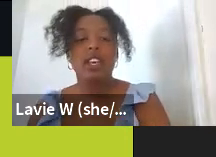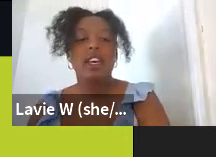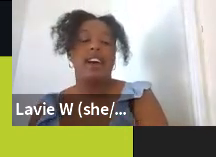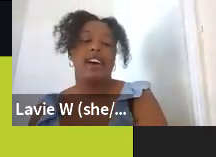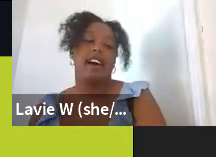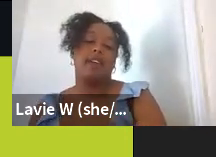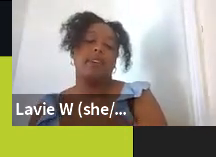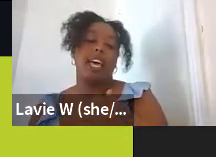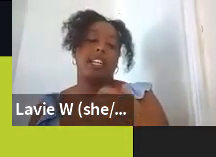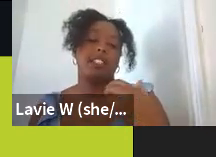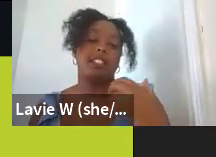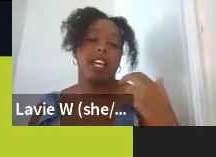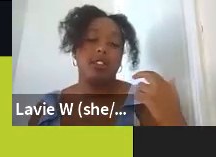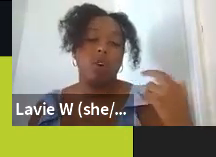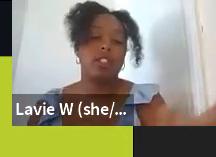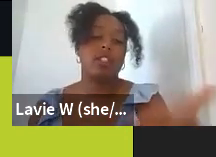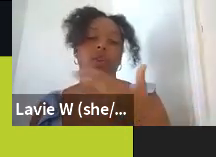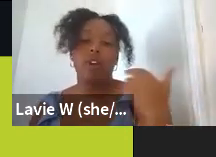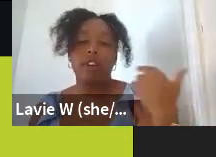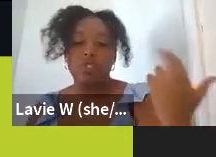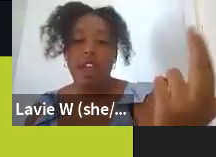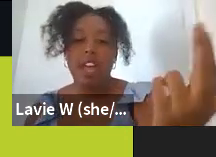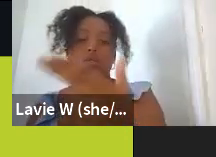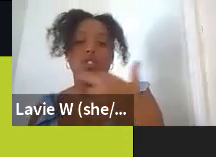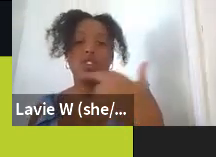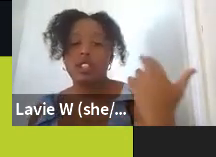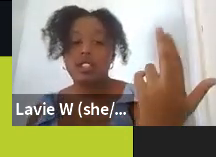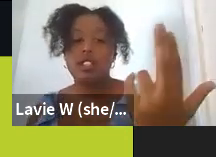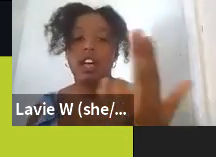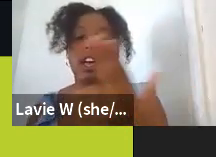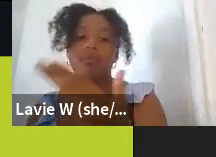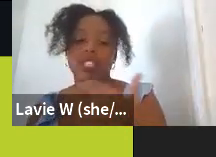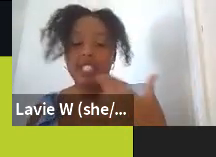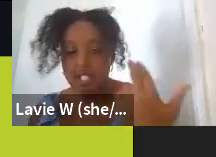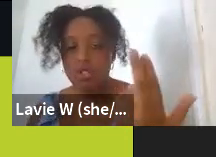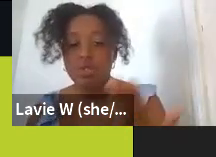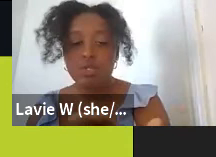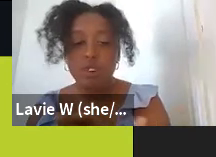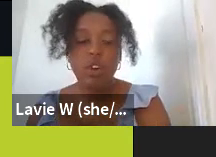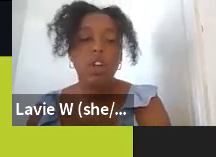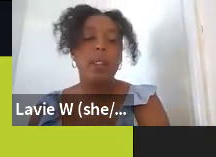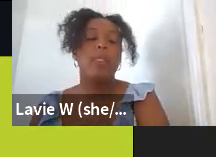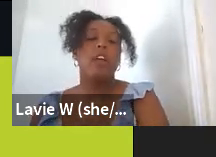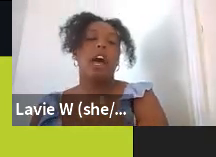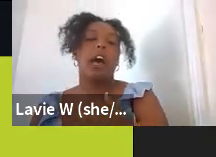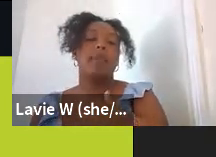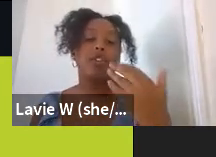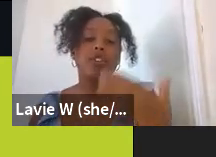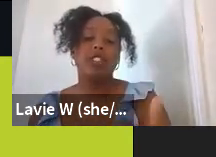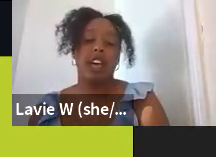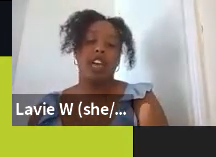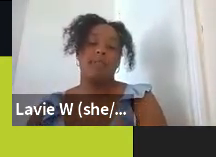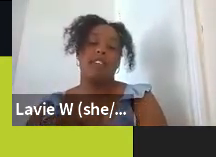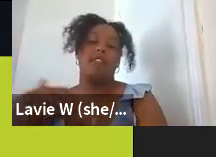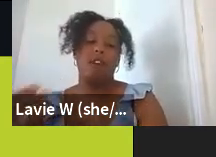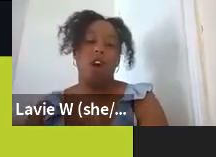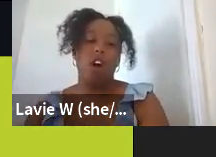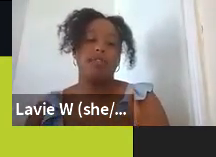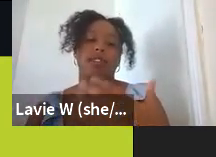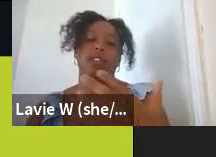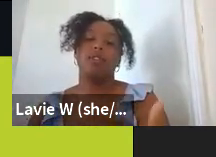horses and horses going around the track. So circus translates to circle. And over time